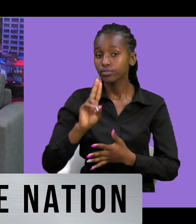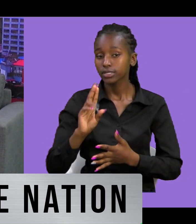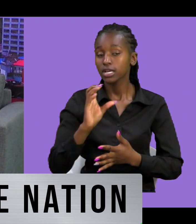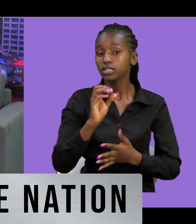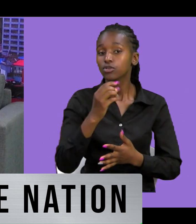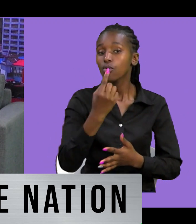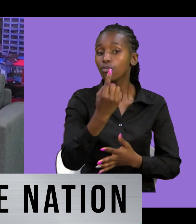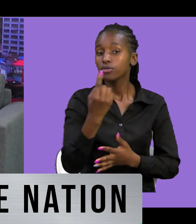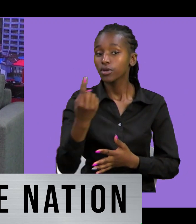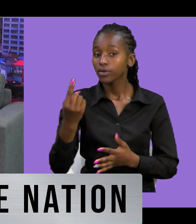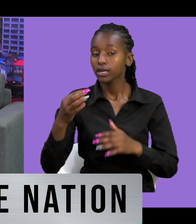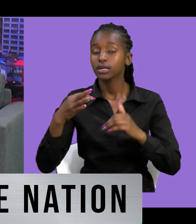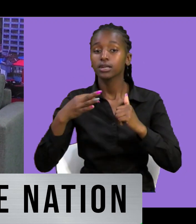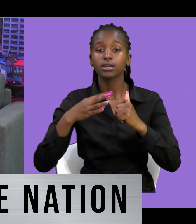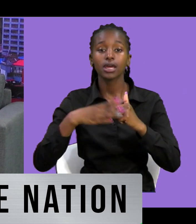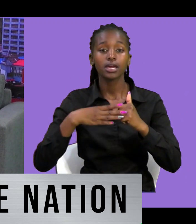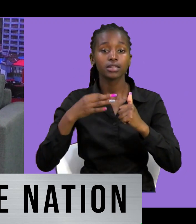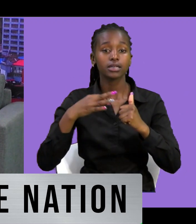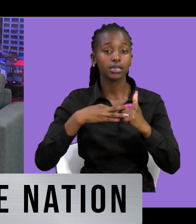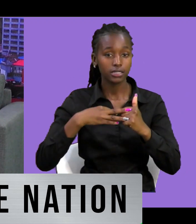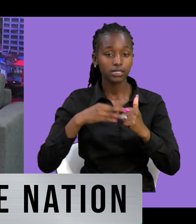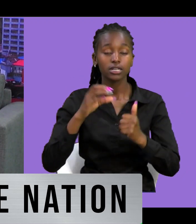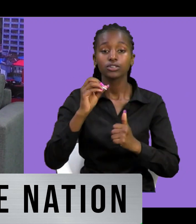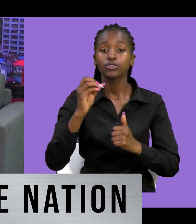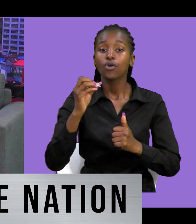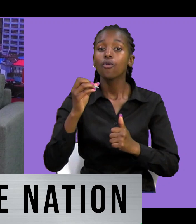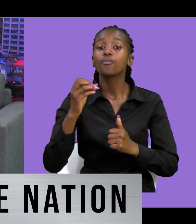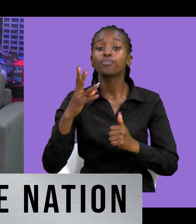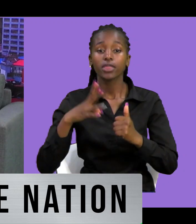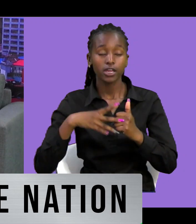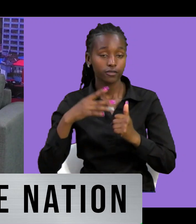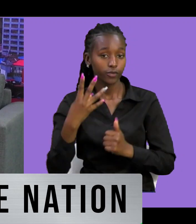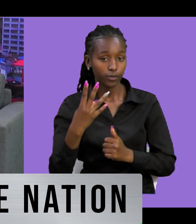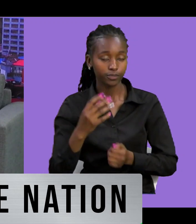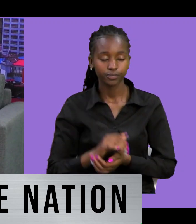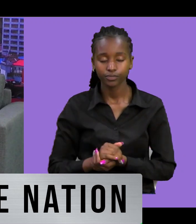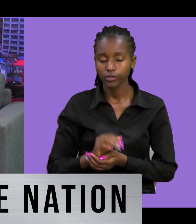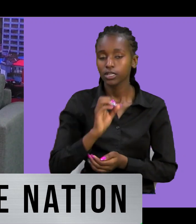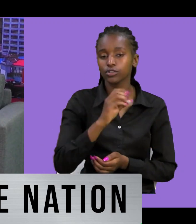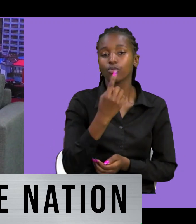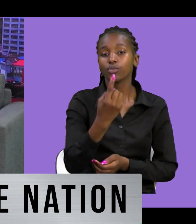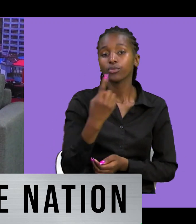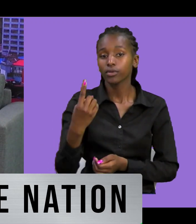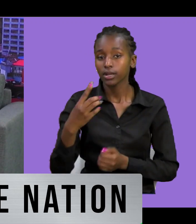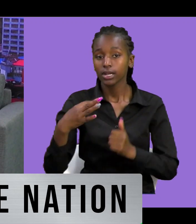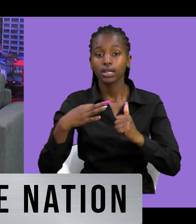0111 980384. 0111